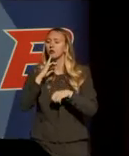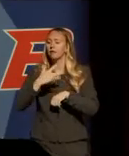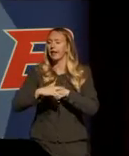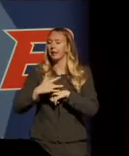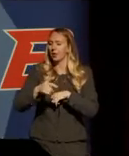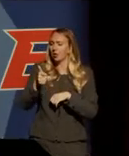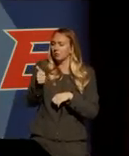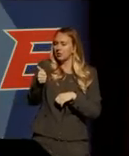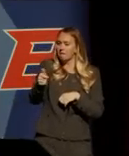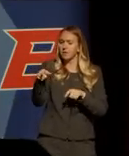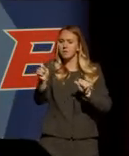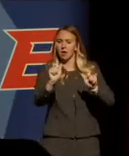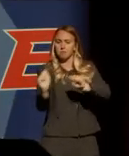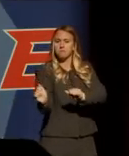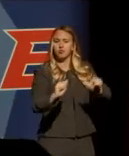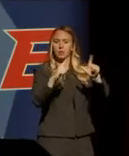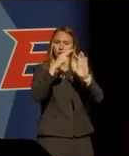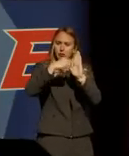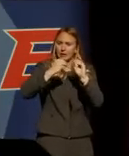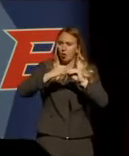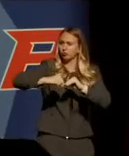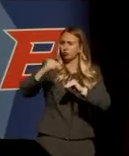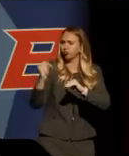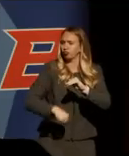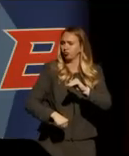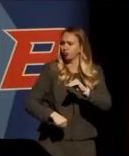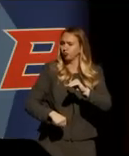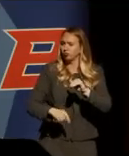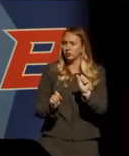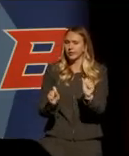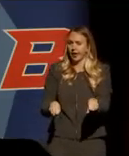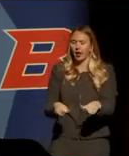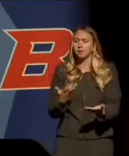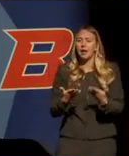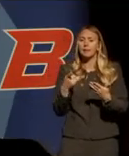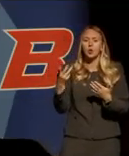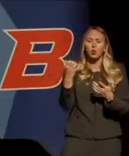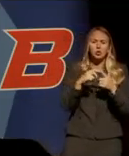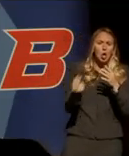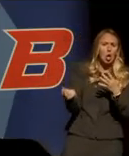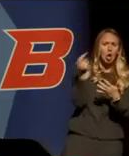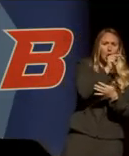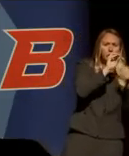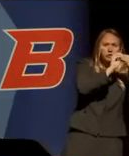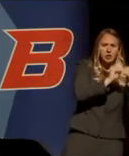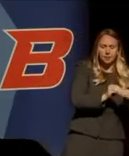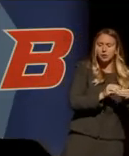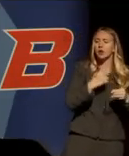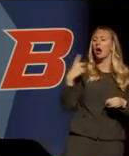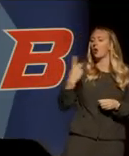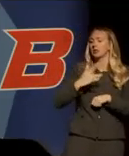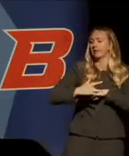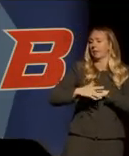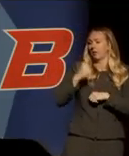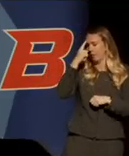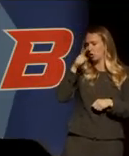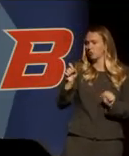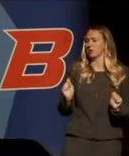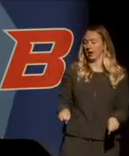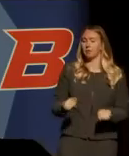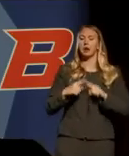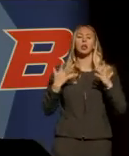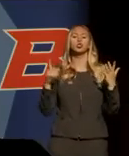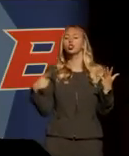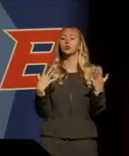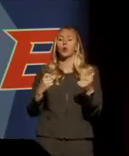this online, so that you can, if you want to go back and look at a fact or figure, you'll always have it available to you. But I just want to talk to